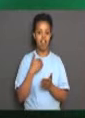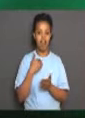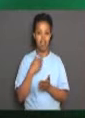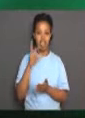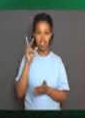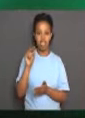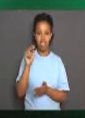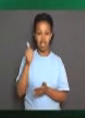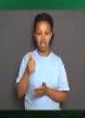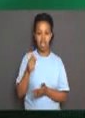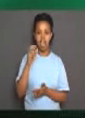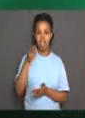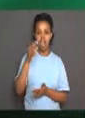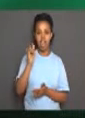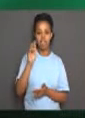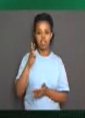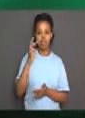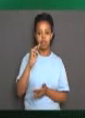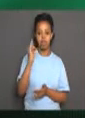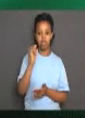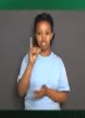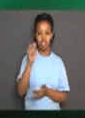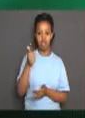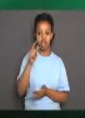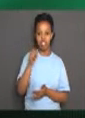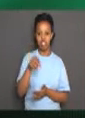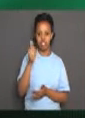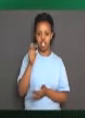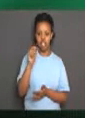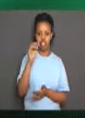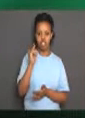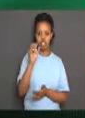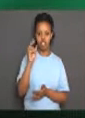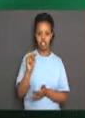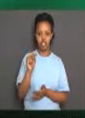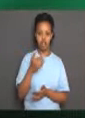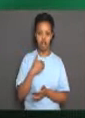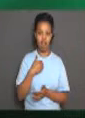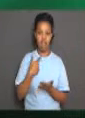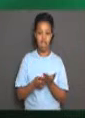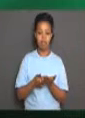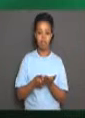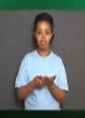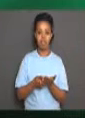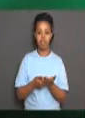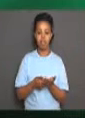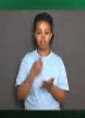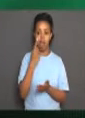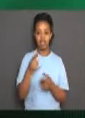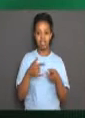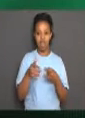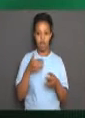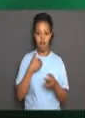DNA hybridization is used to measure the similarity between one species'